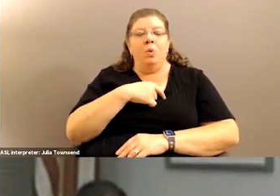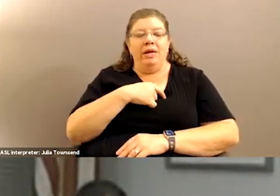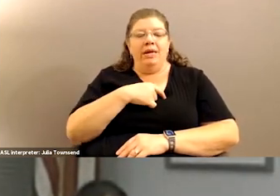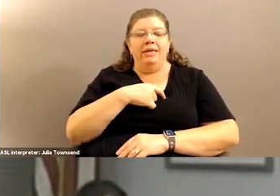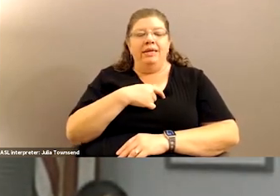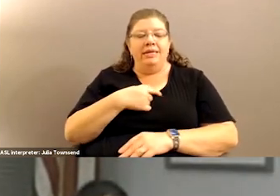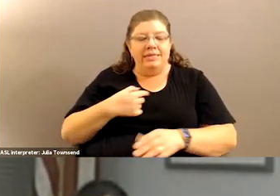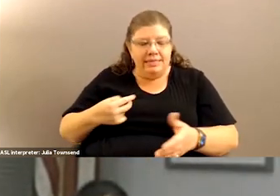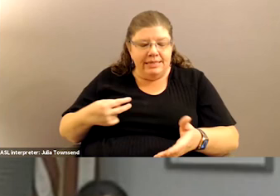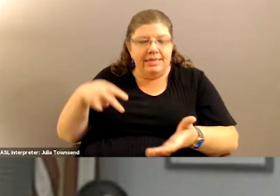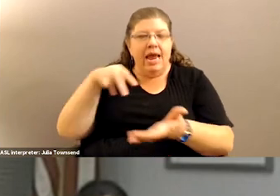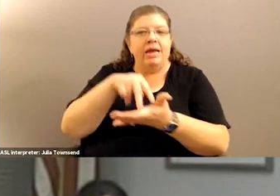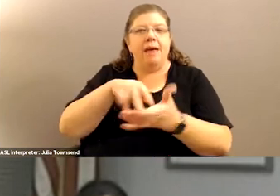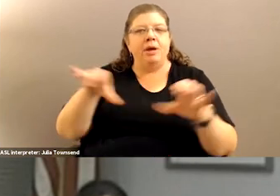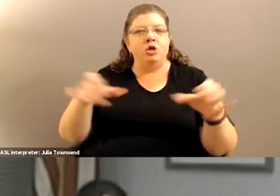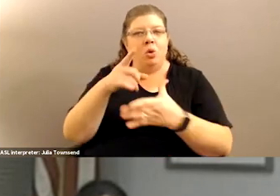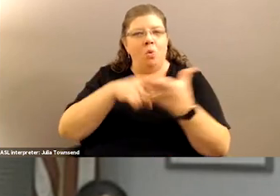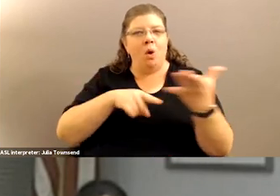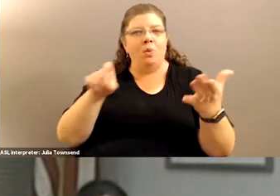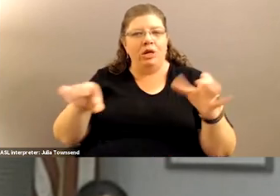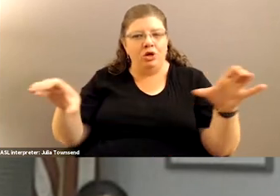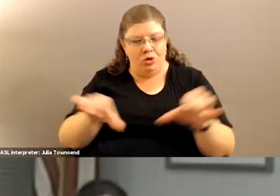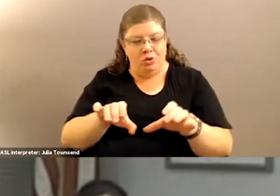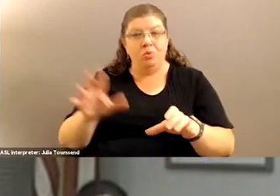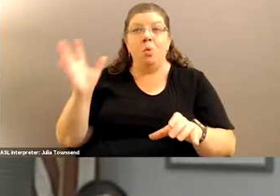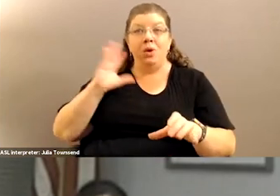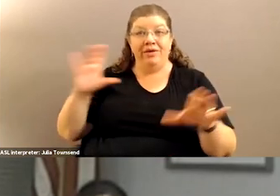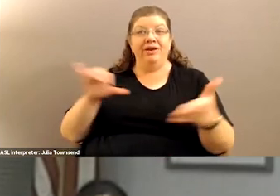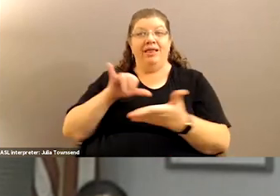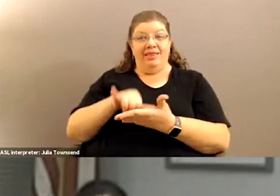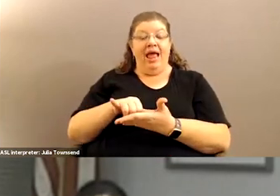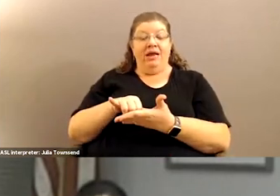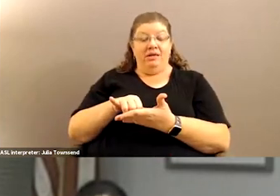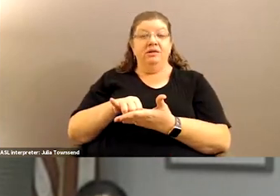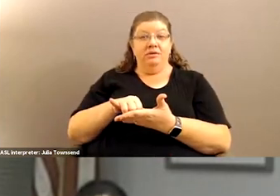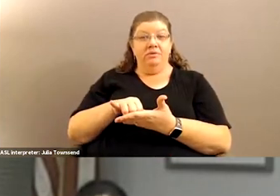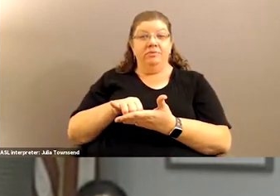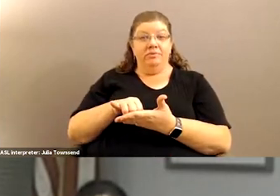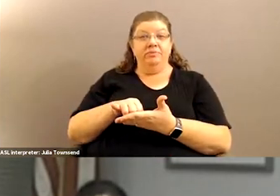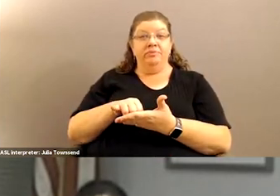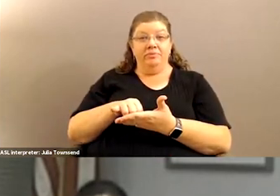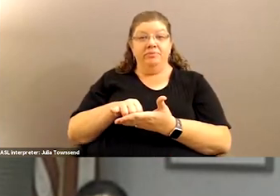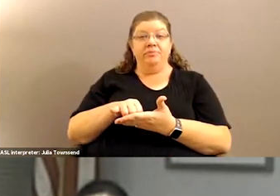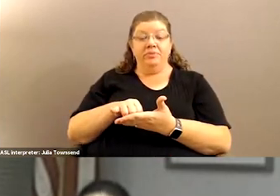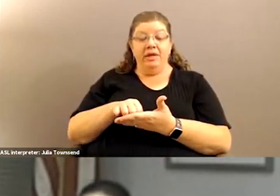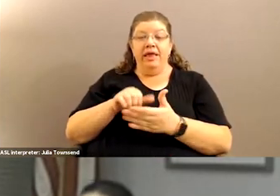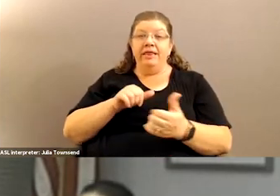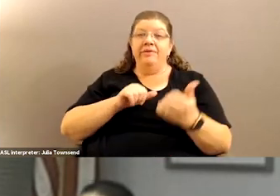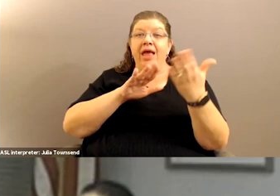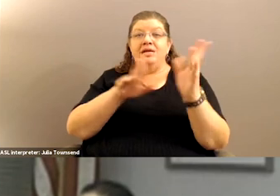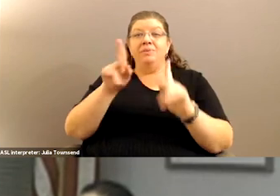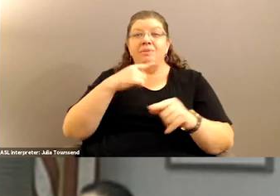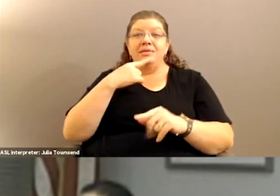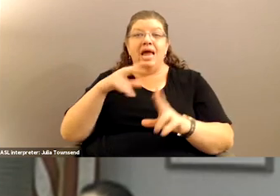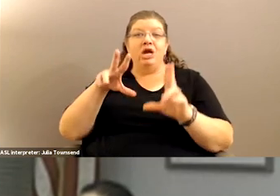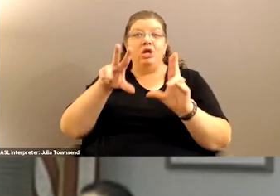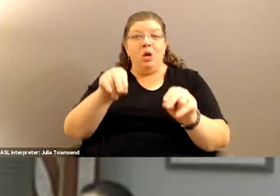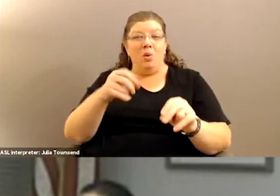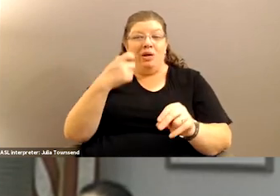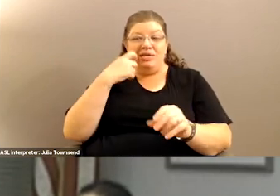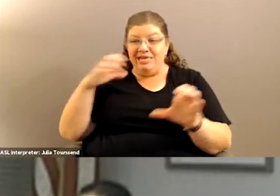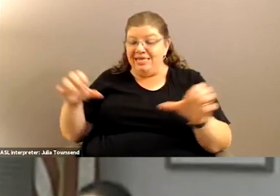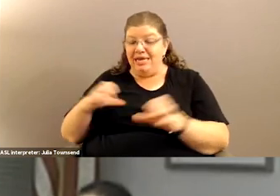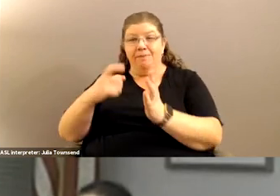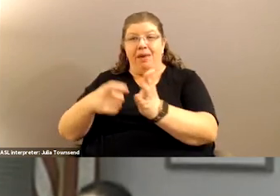do what we need to do we've done that we've done that in the face of people saying no we just did it by